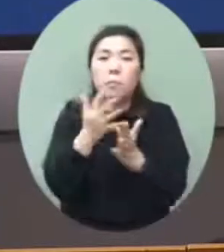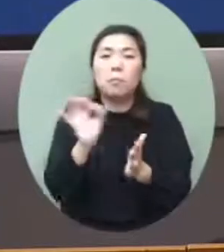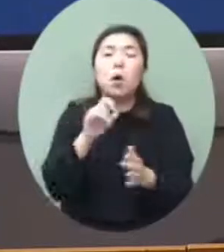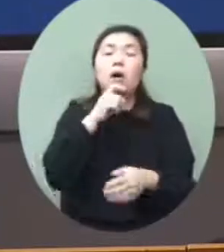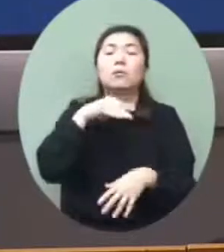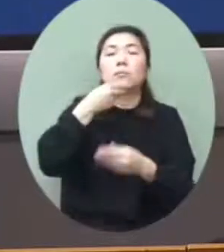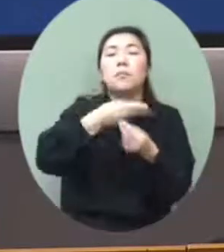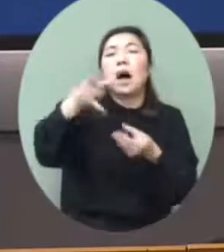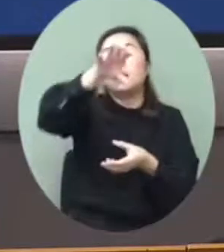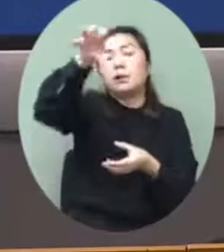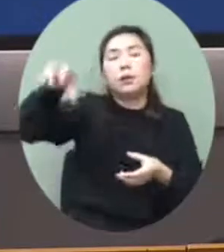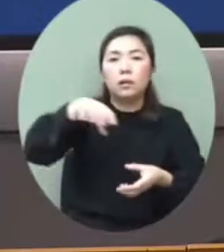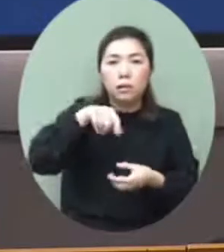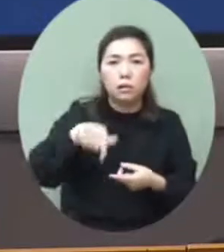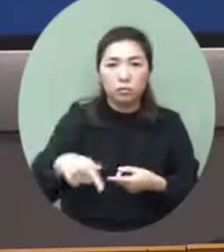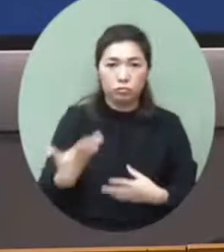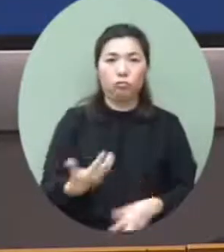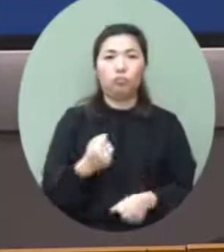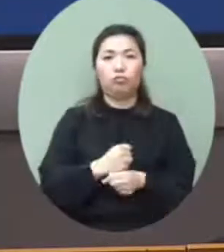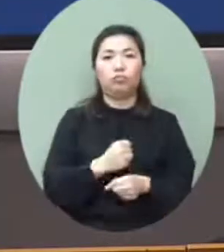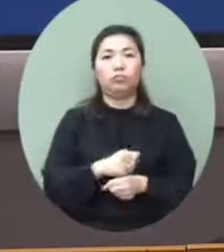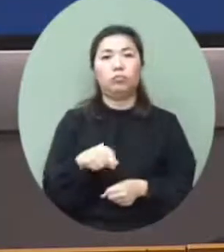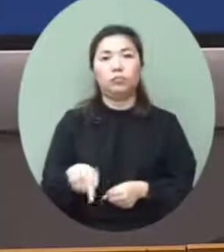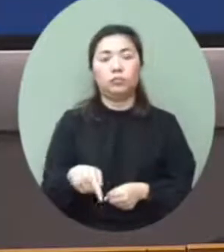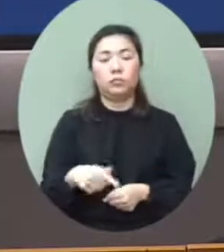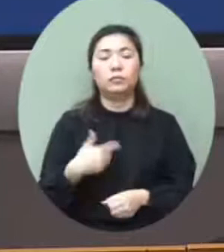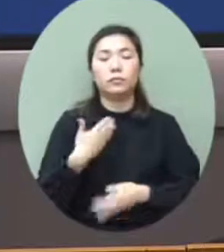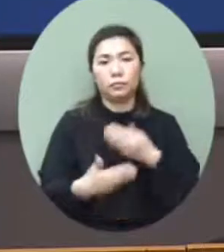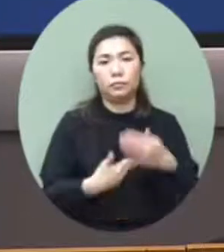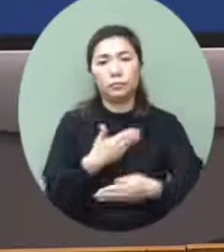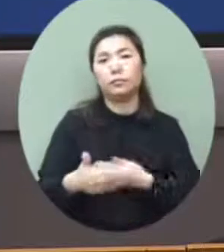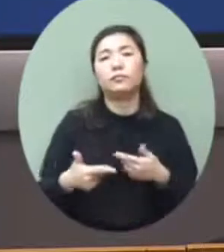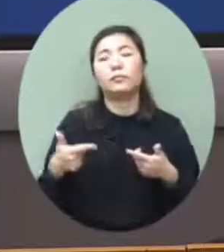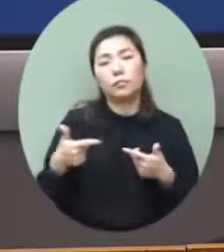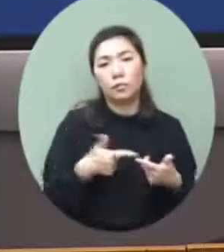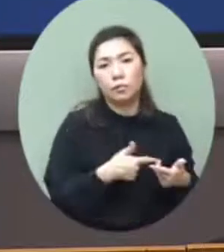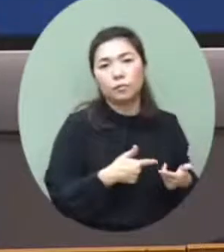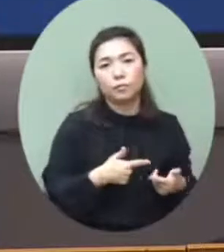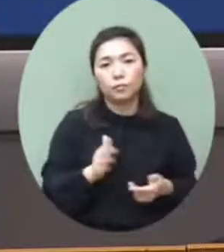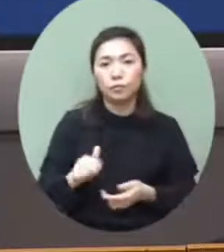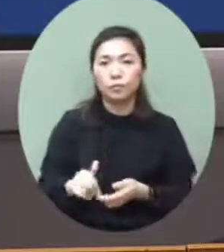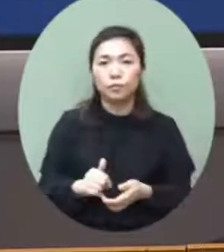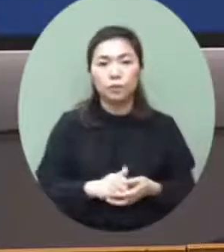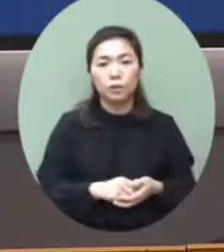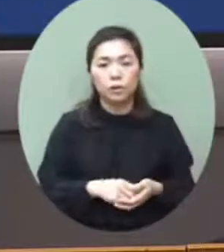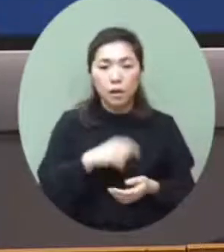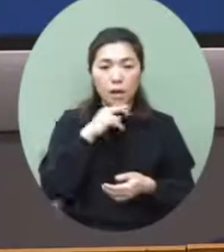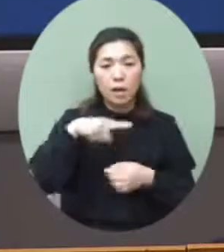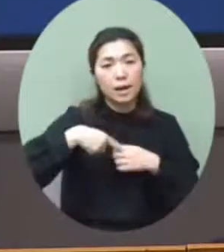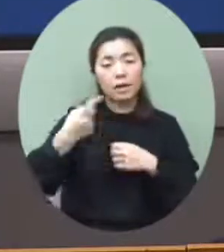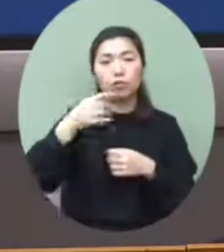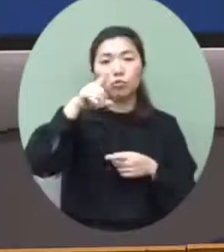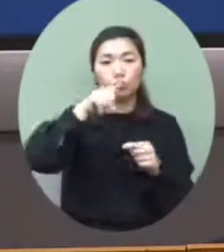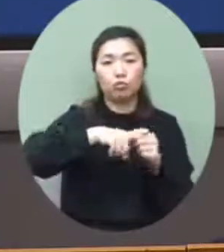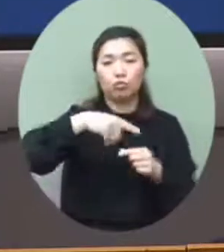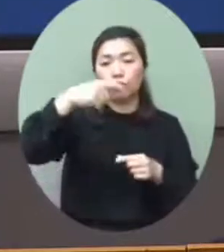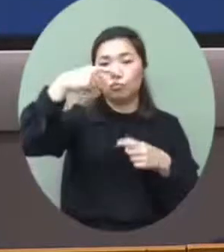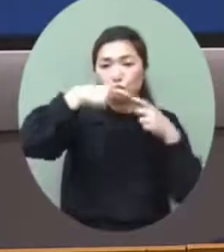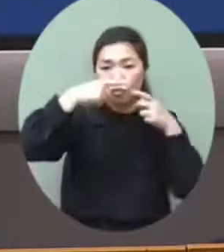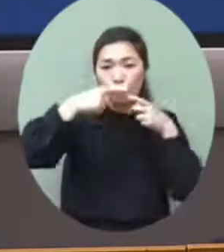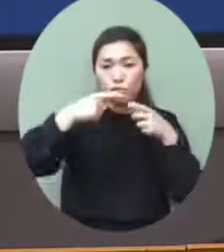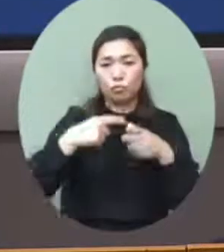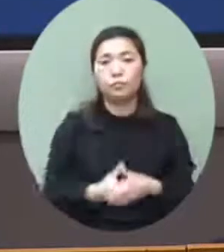through the Hong Kong link connection, supplies have been distributed for